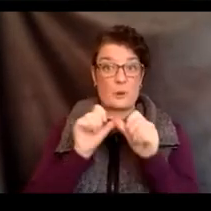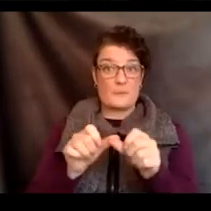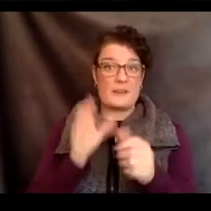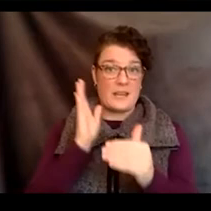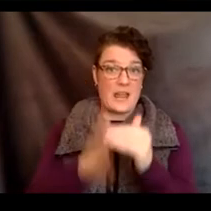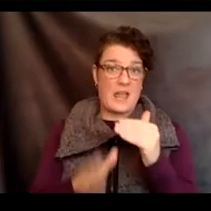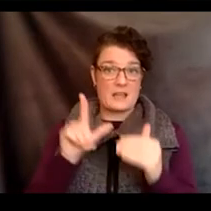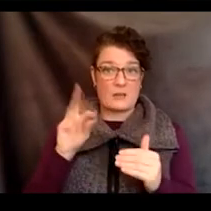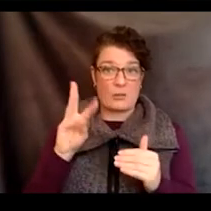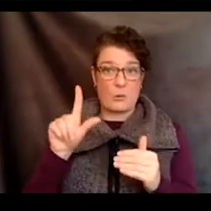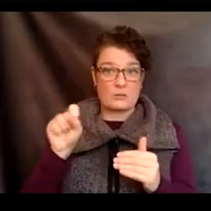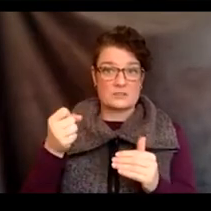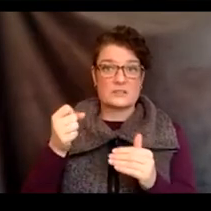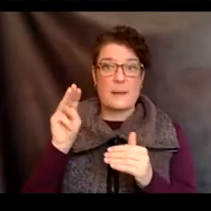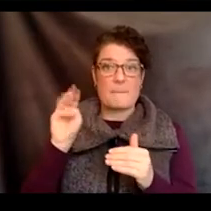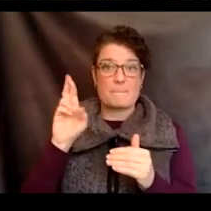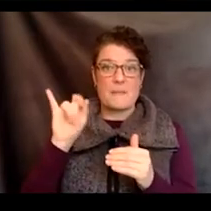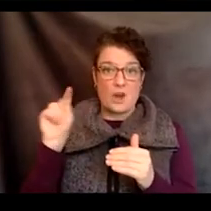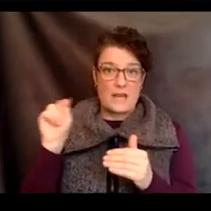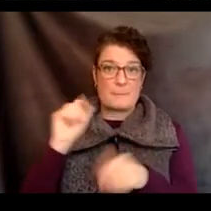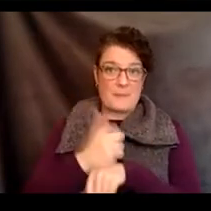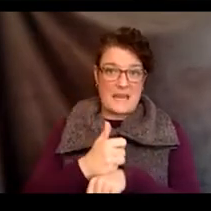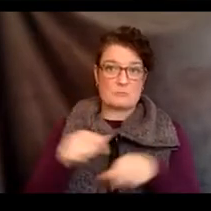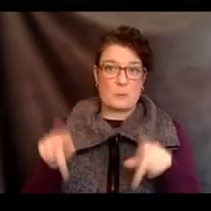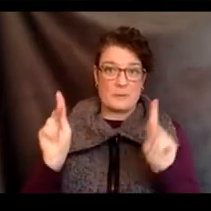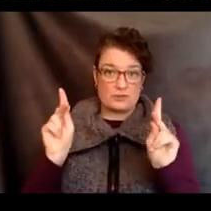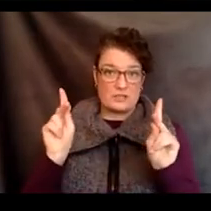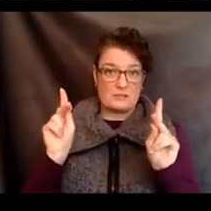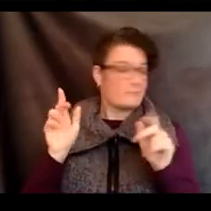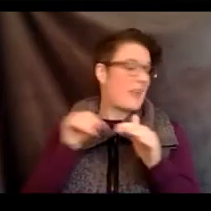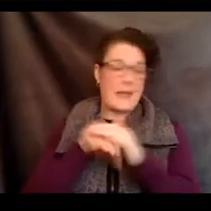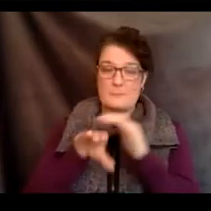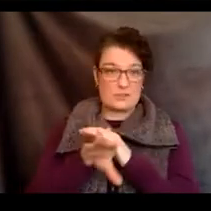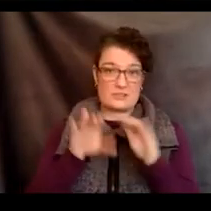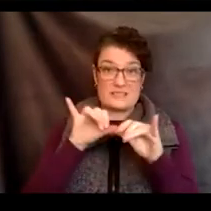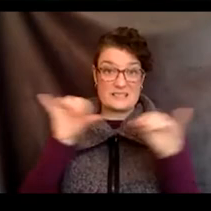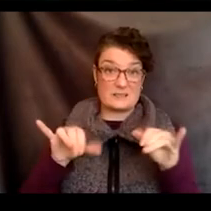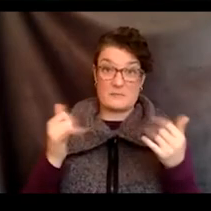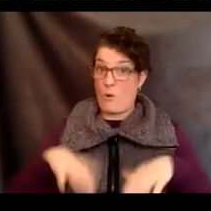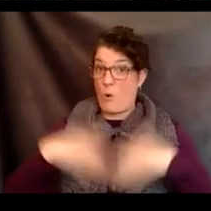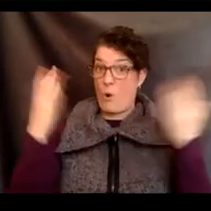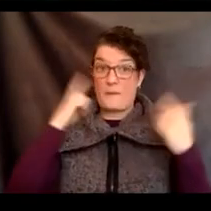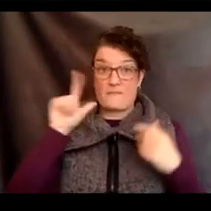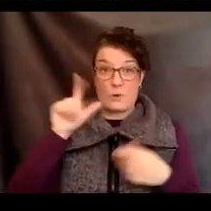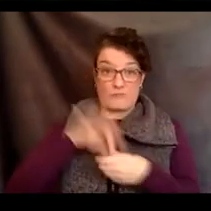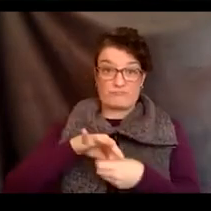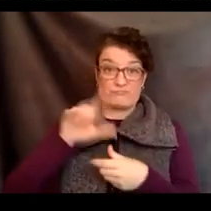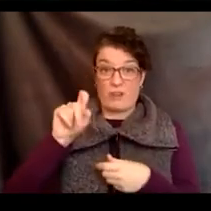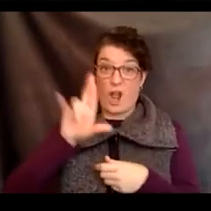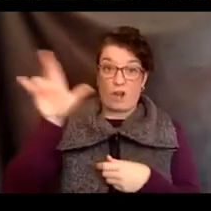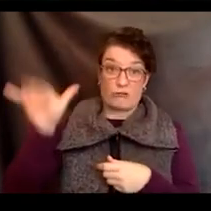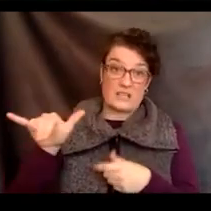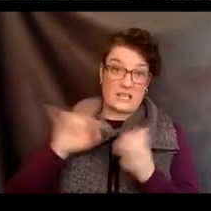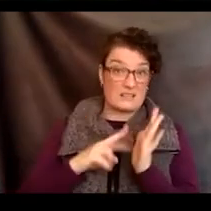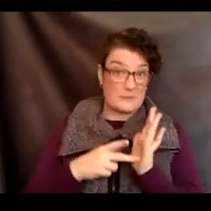merit-based admissions policy and open it up to the lottery. So, which would, I would imagine, you know, the anticipation is that it will change